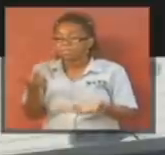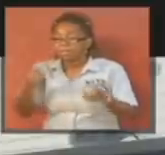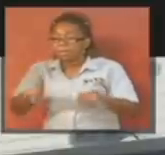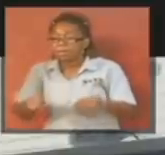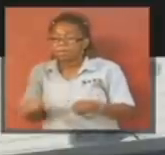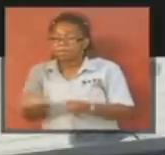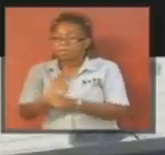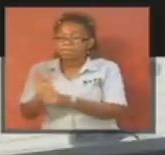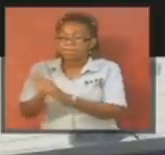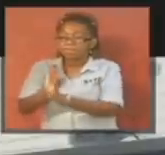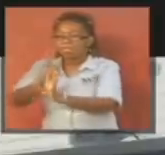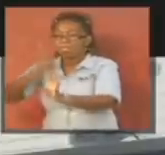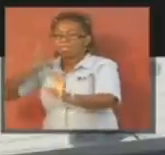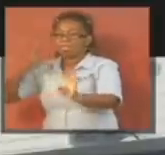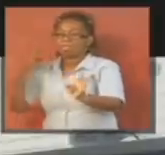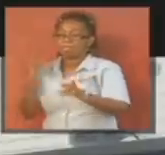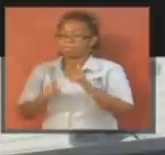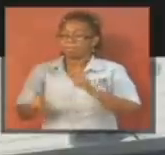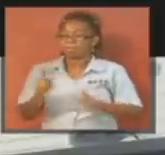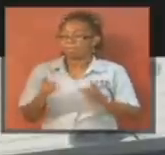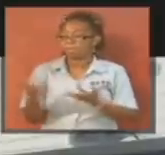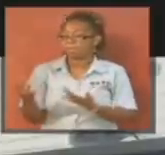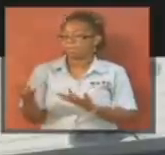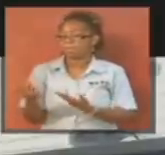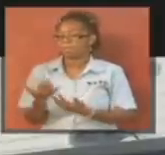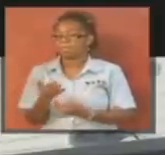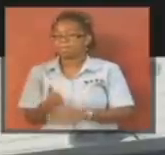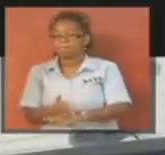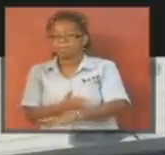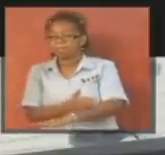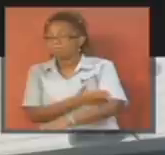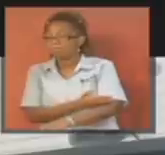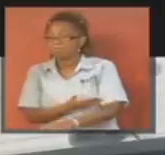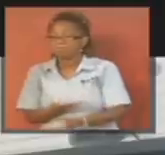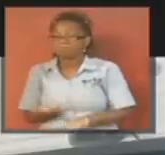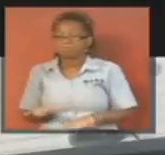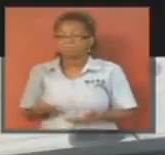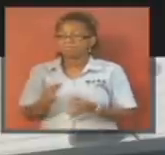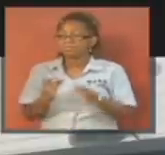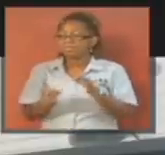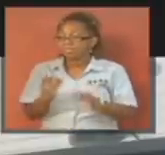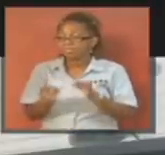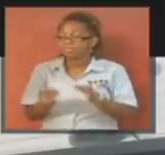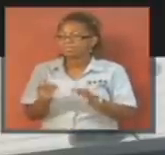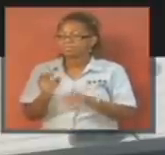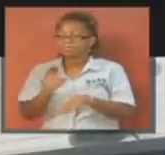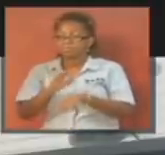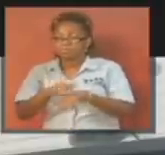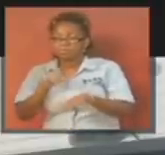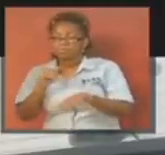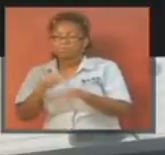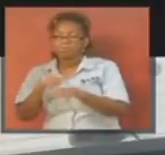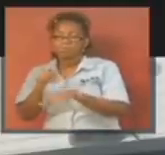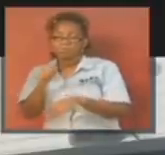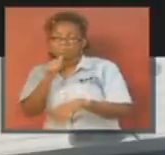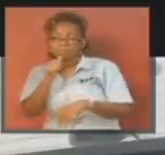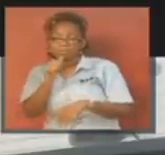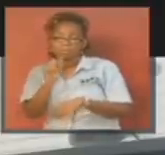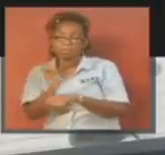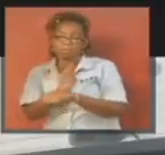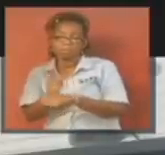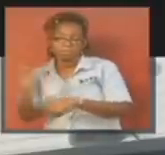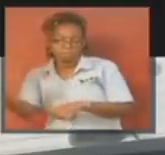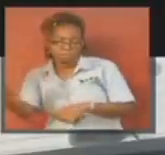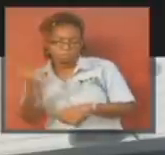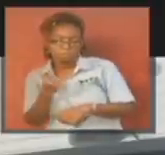of an involvement of the private sector from an event management viewpoint. So I'm not sure if you can respond to that. If not, I would pose the